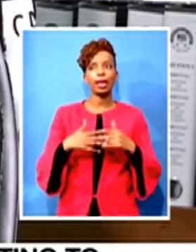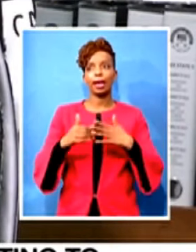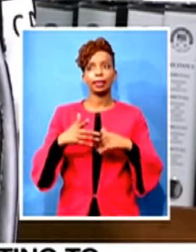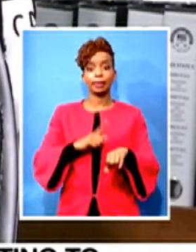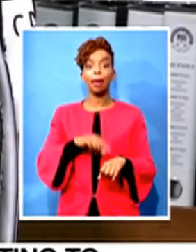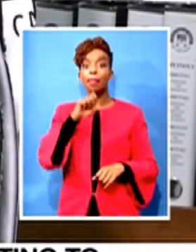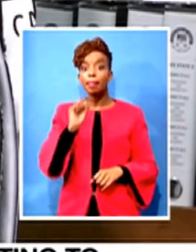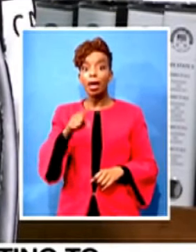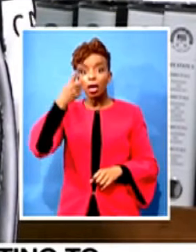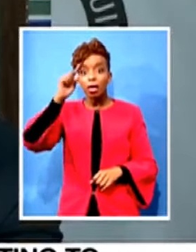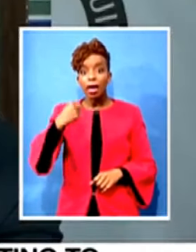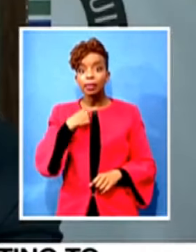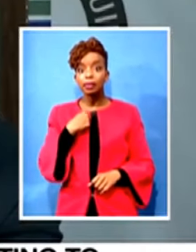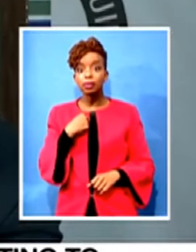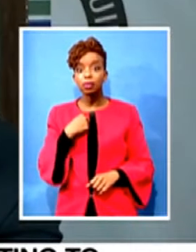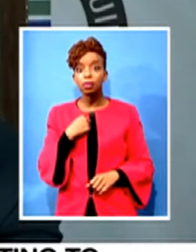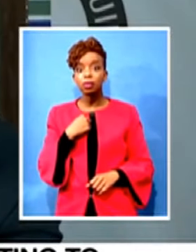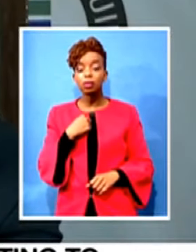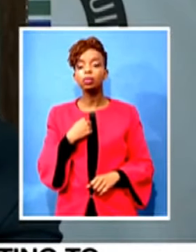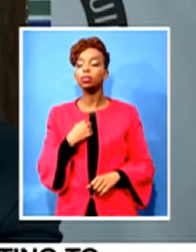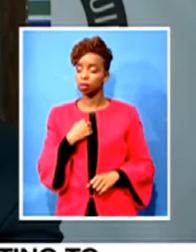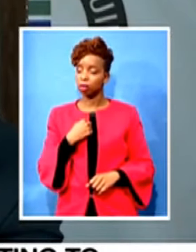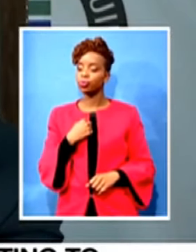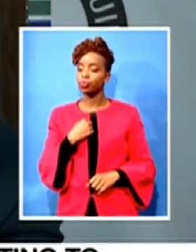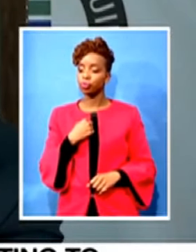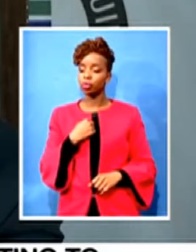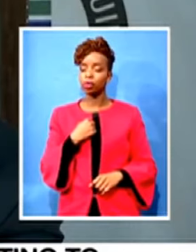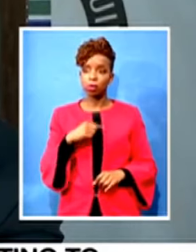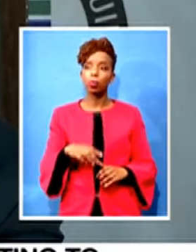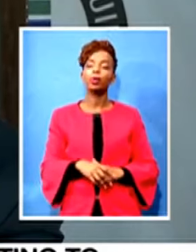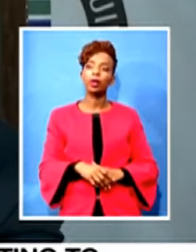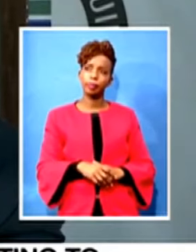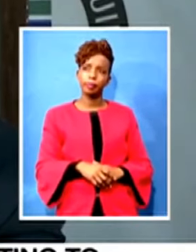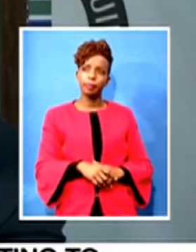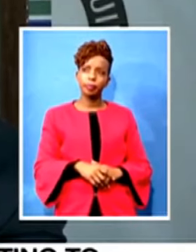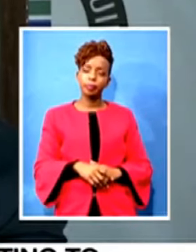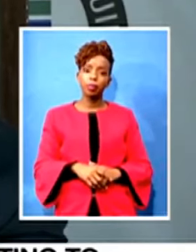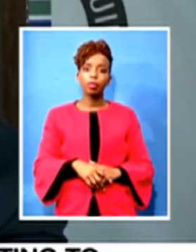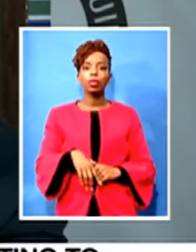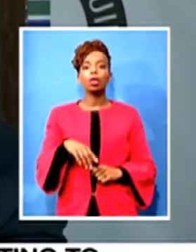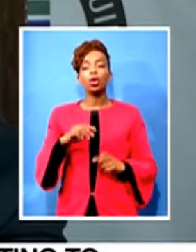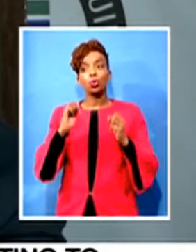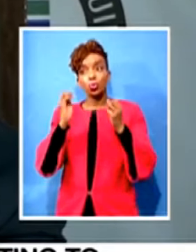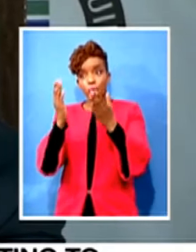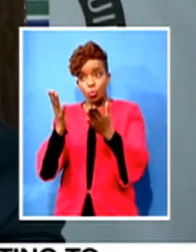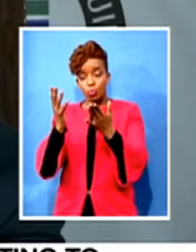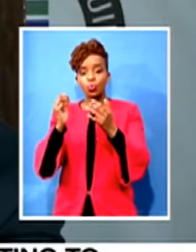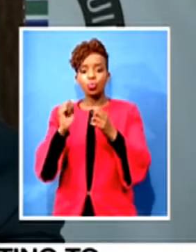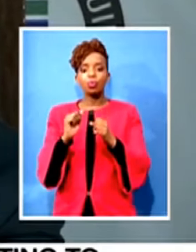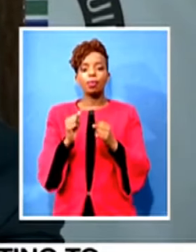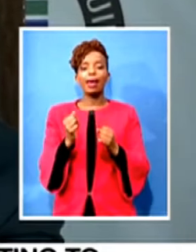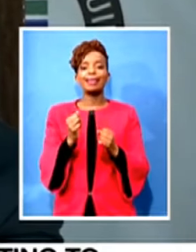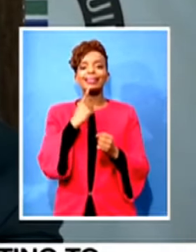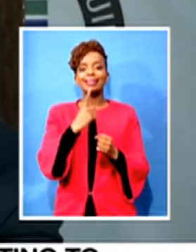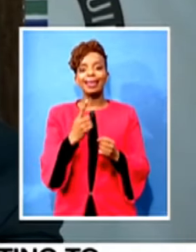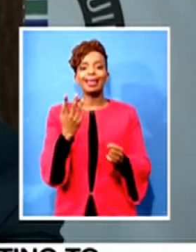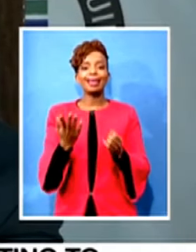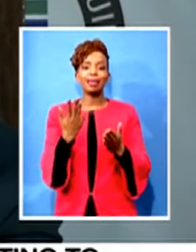Yes. When you, for purposes of an assessment done